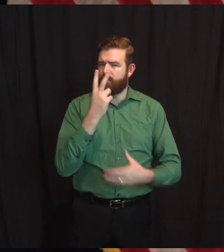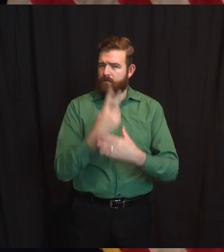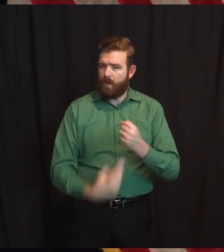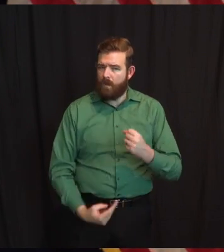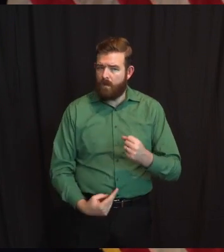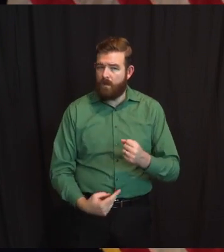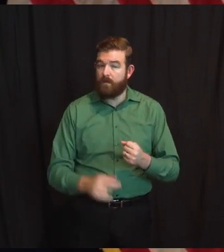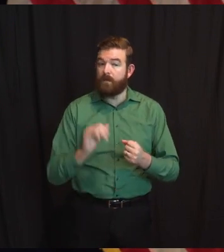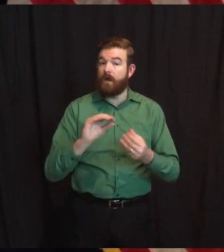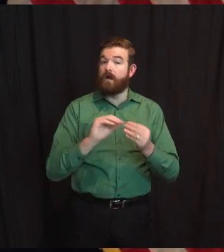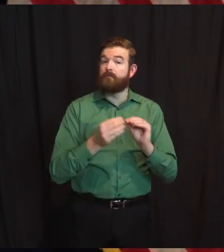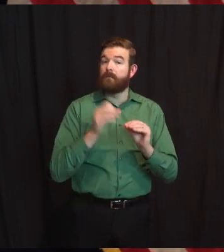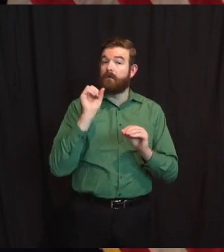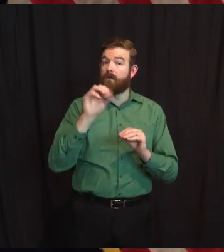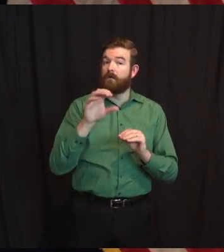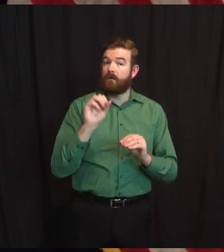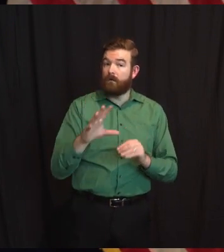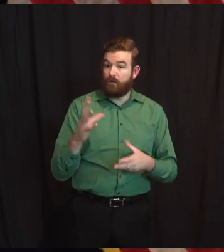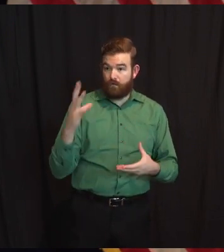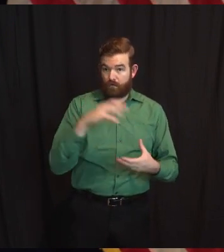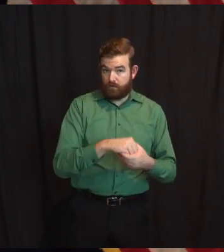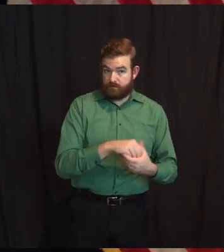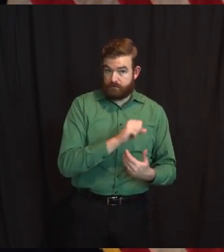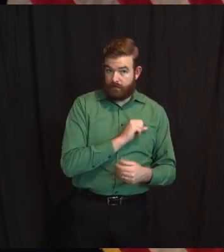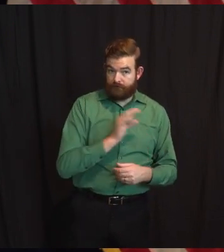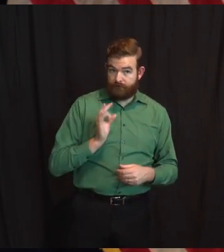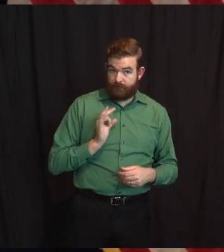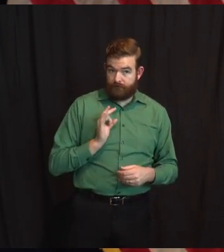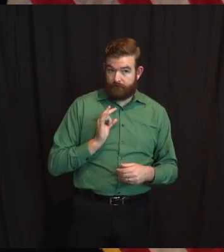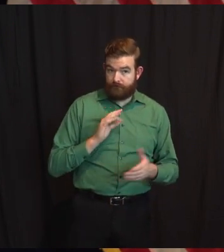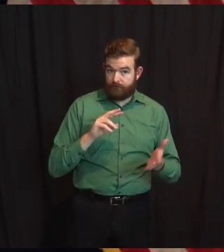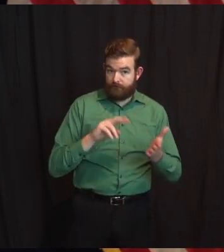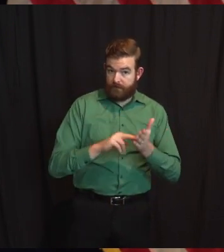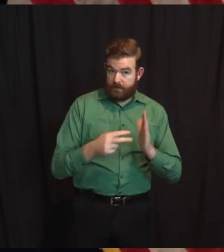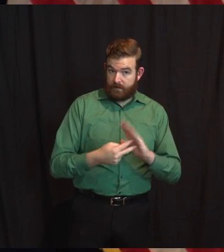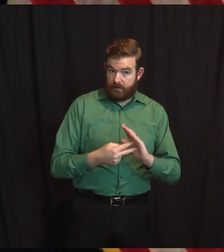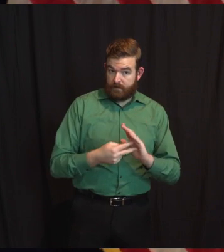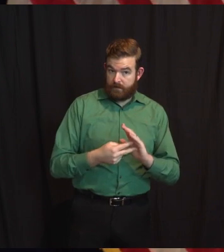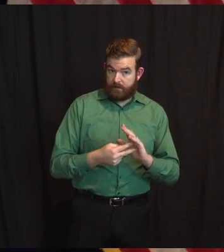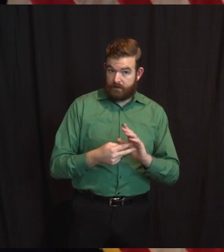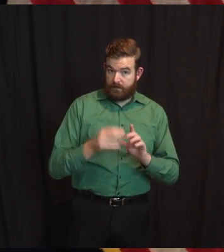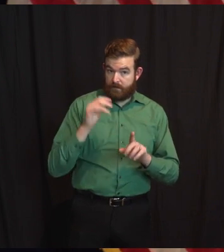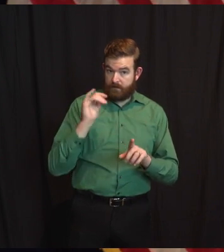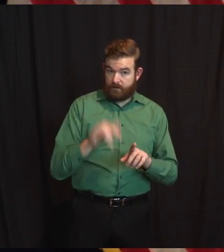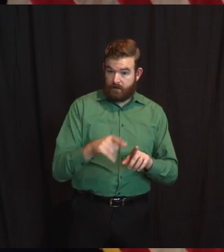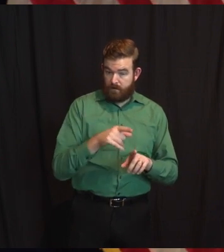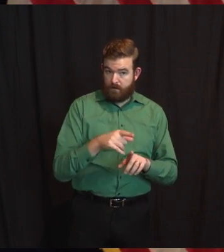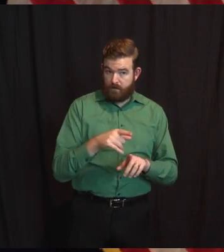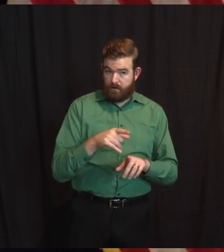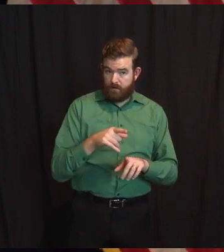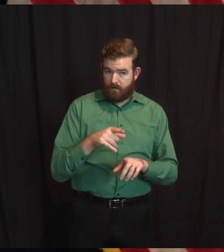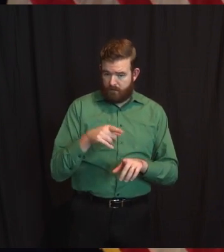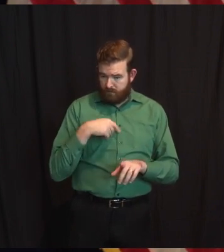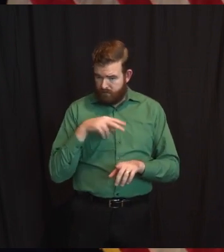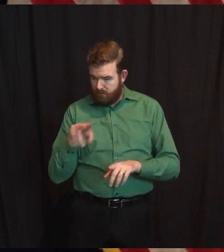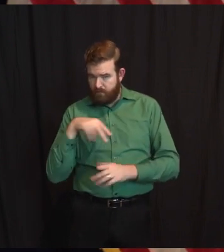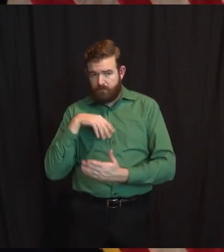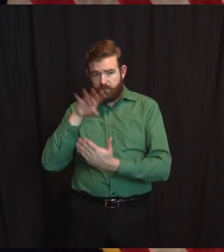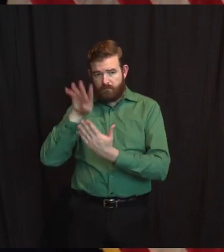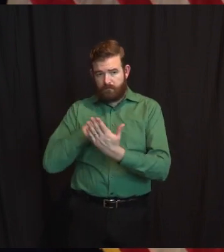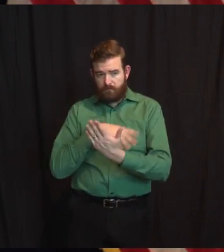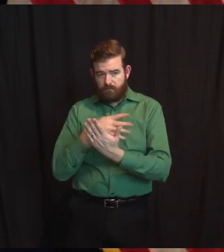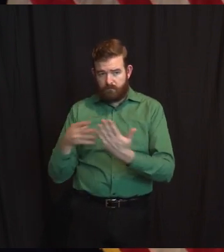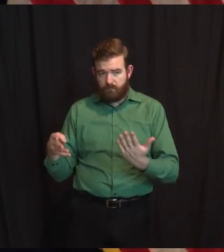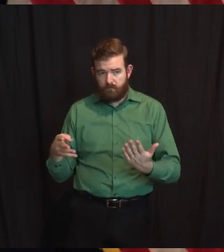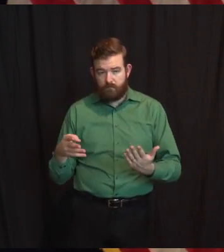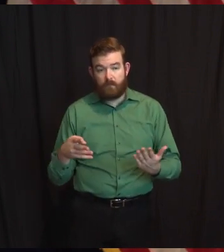They do include. Does that include the individual Excel and PDF spreadsheets as well? on each I can't speak to facility? that, but Okay. the number we speak to, we can come